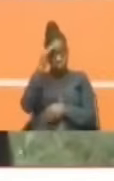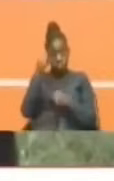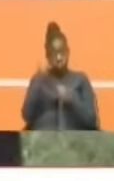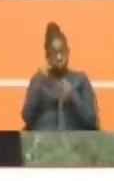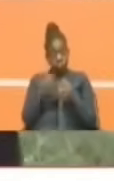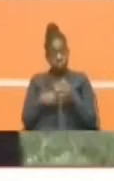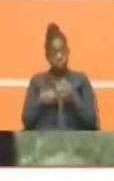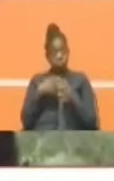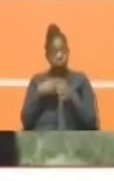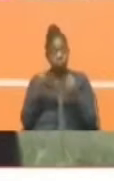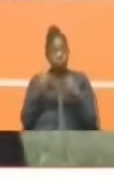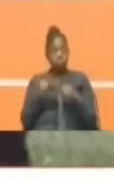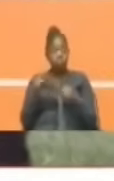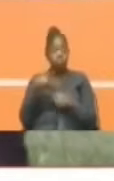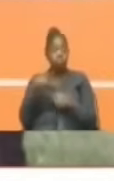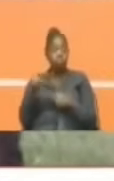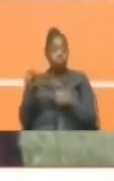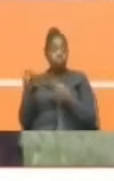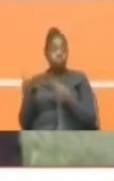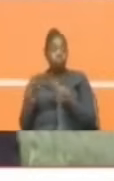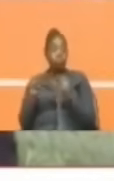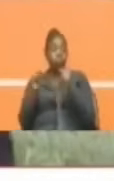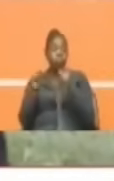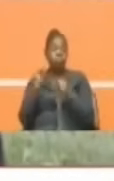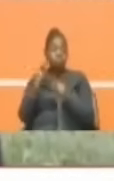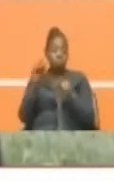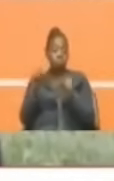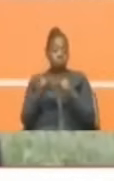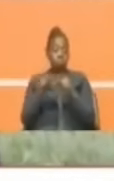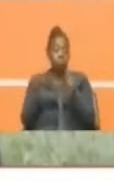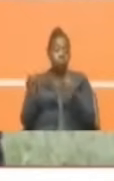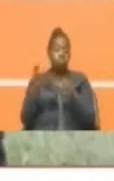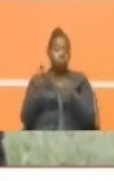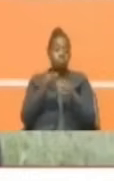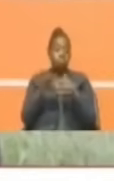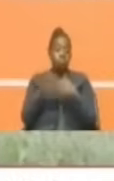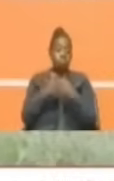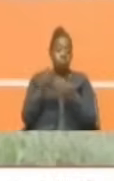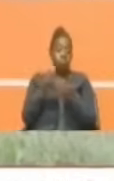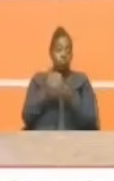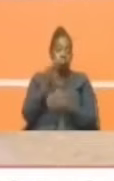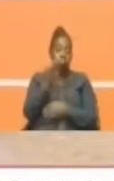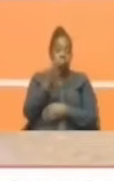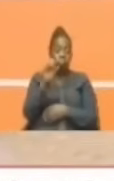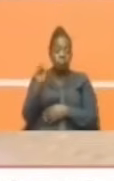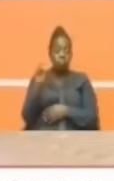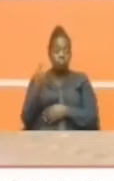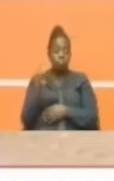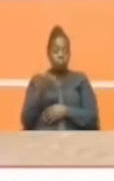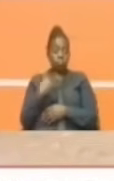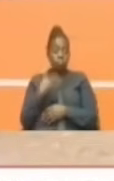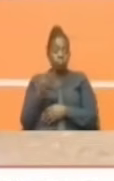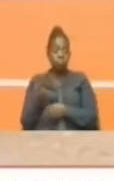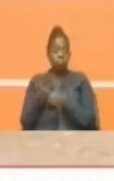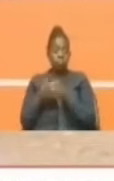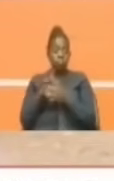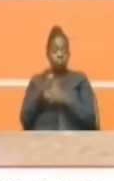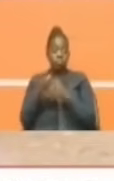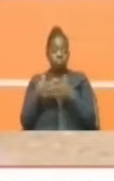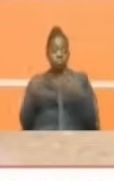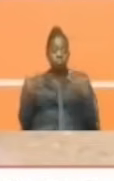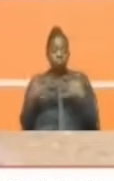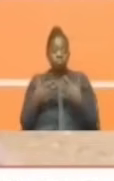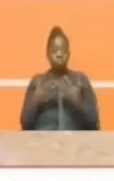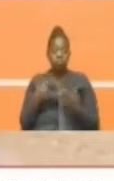oba oyagala boda gisange mu kiyembe nenzije nki ate nemukwata nemuteeka munda tulukwa mwagala emitwalo asatu sizirina era n'abakulembeze bonna bali mu kutya abandi